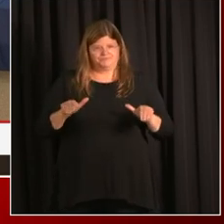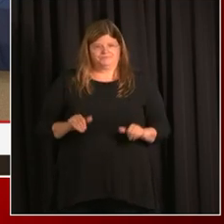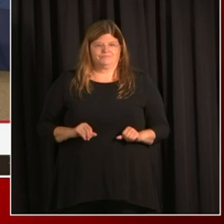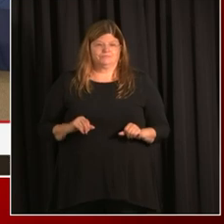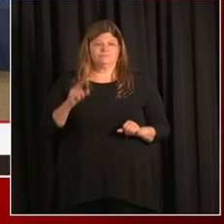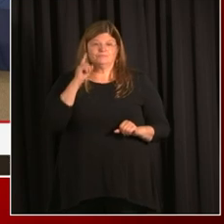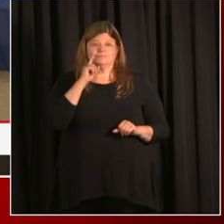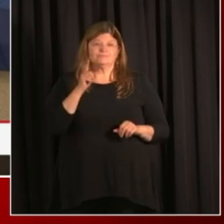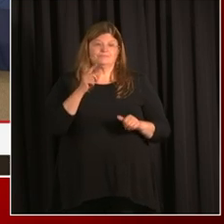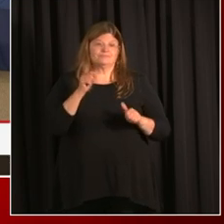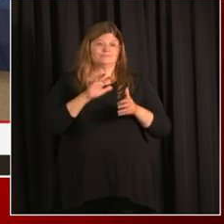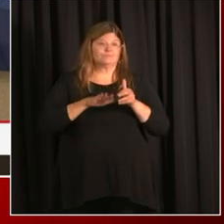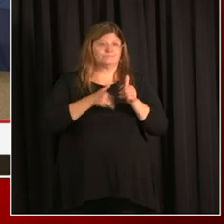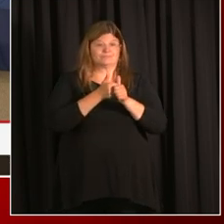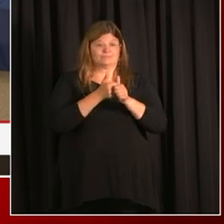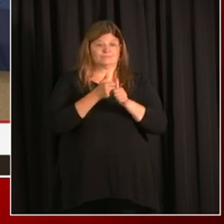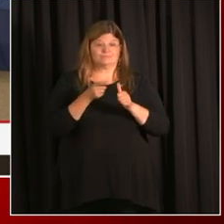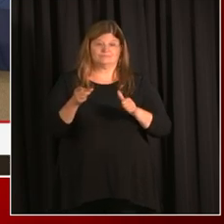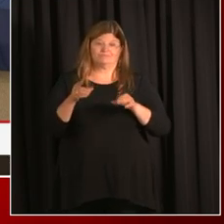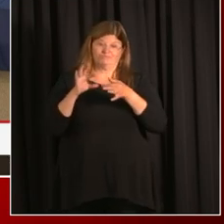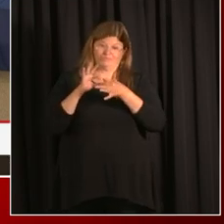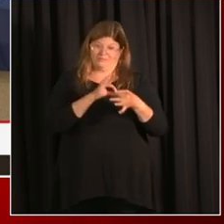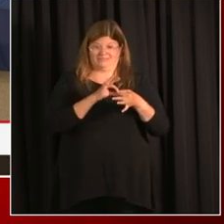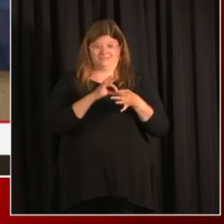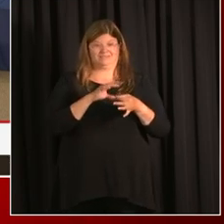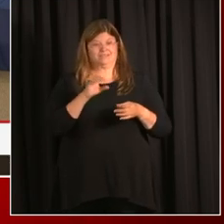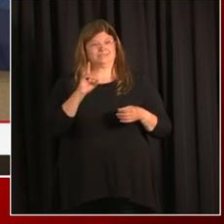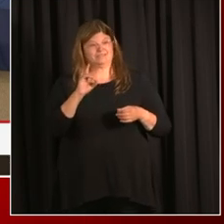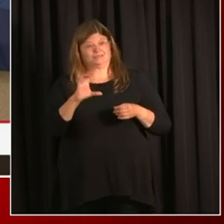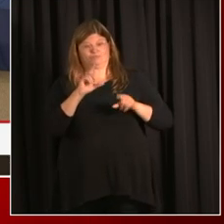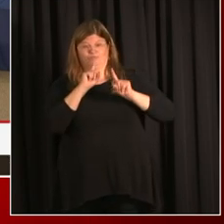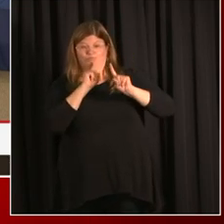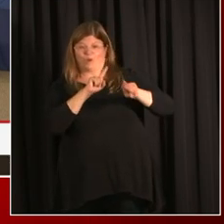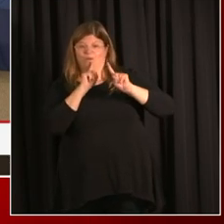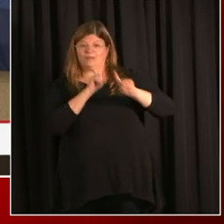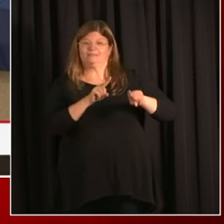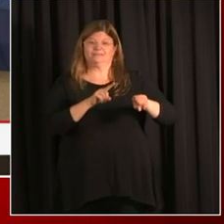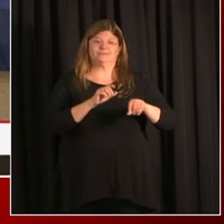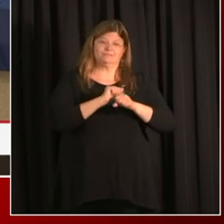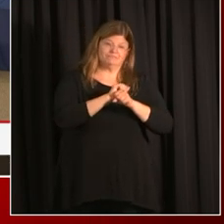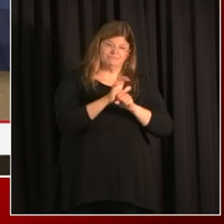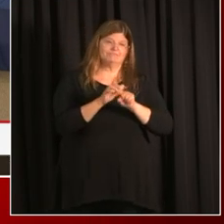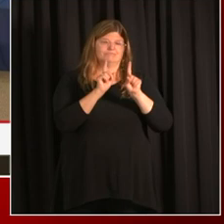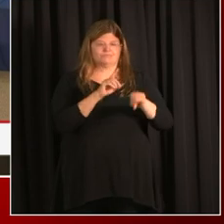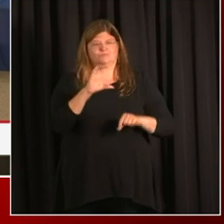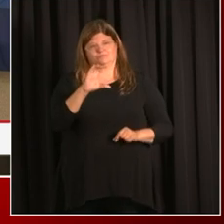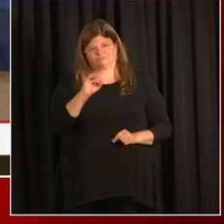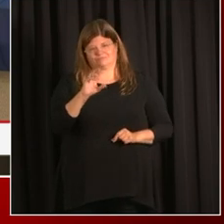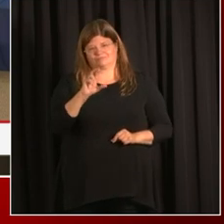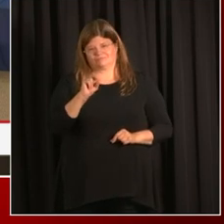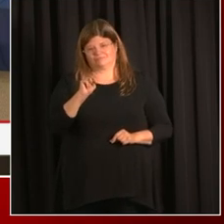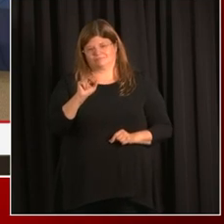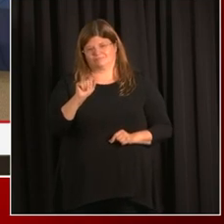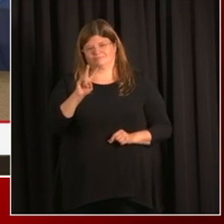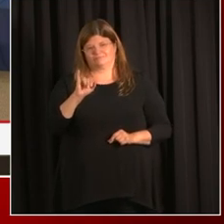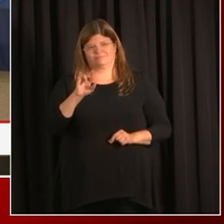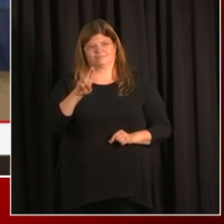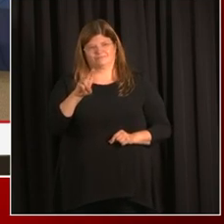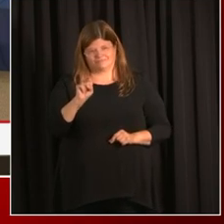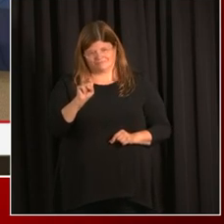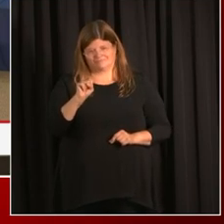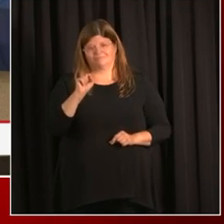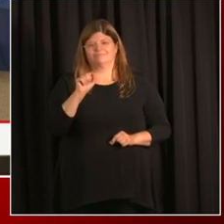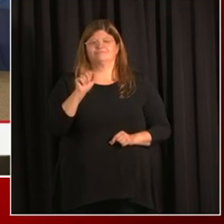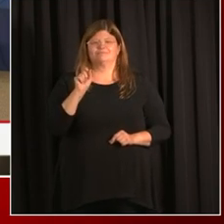the most up-to-date information and resources related to the district's response on coronavirus, you can go to coronavirus.dc.gov. I want to